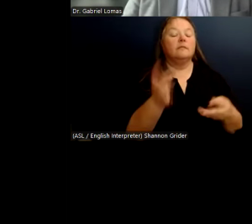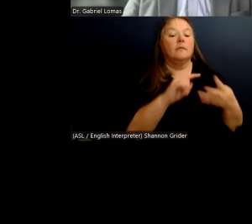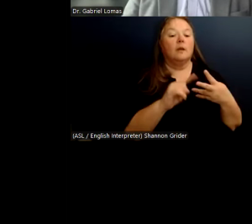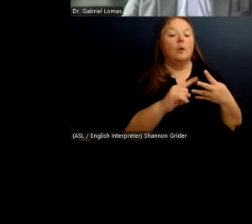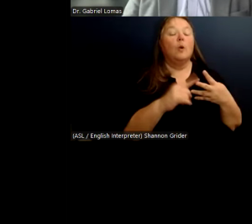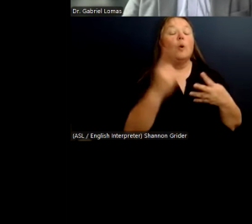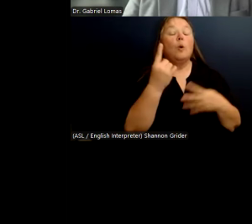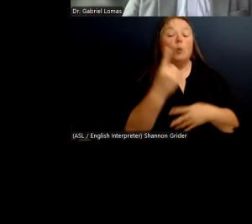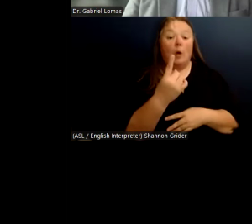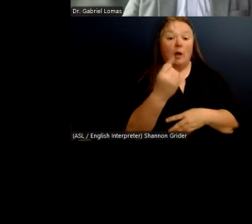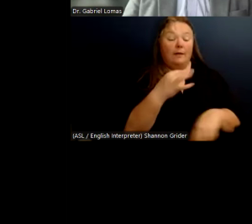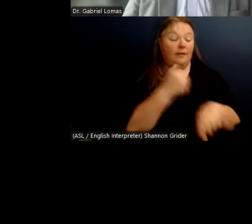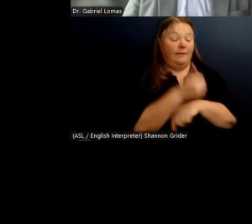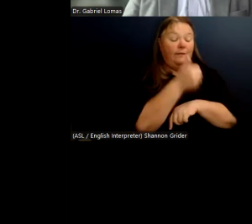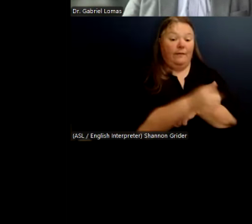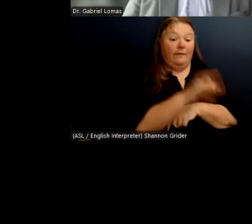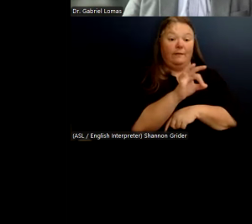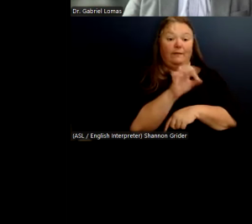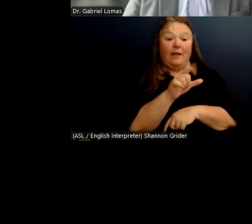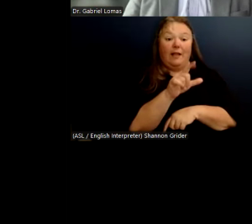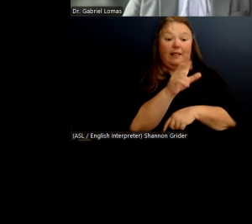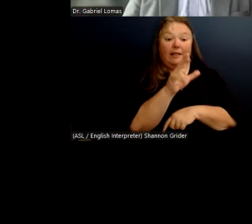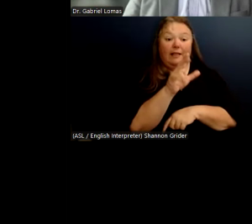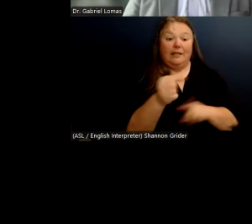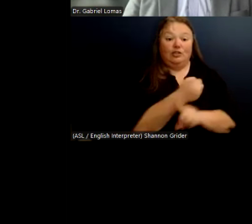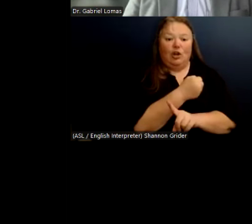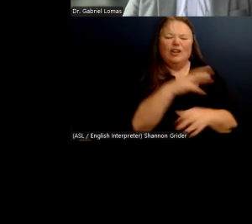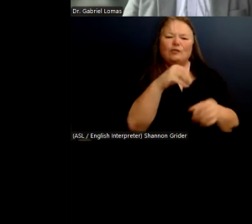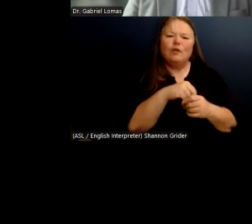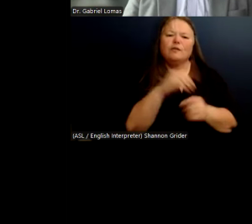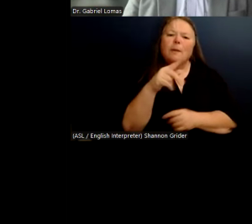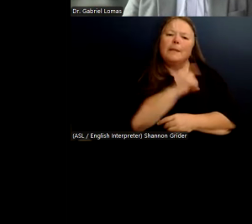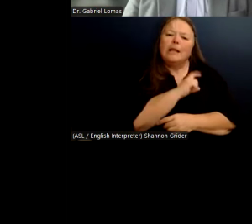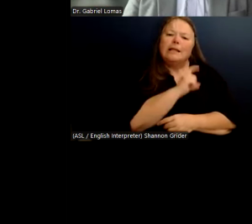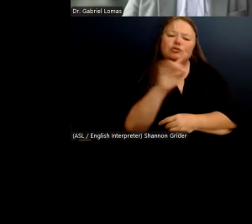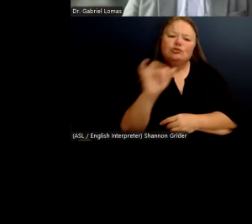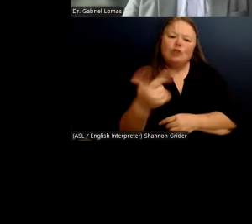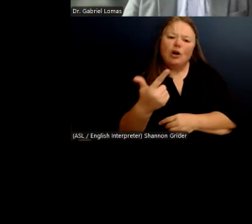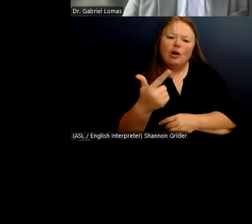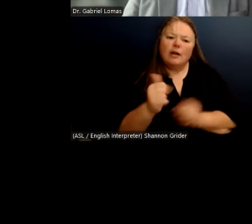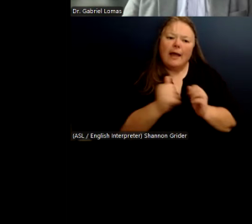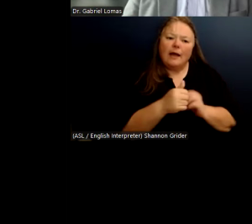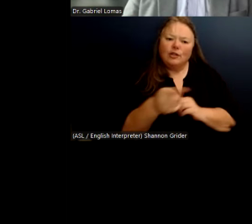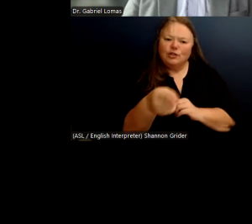of felony assault charges involve a police dog that bit her. What were your initial reactions to that information?